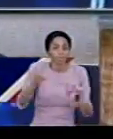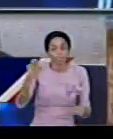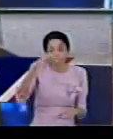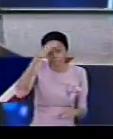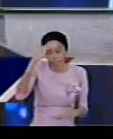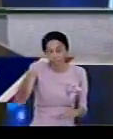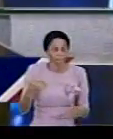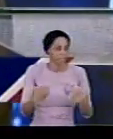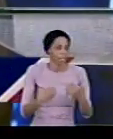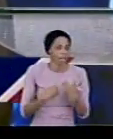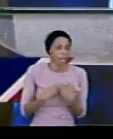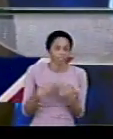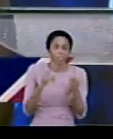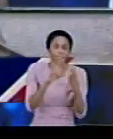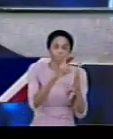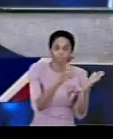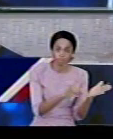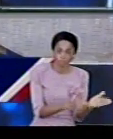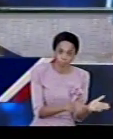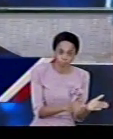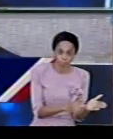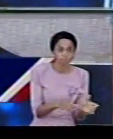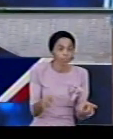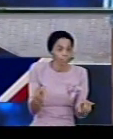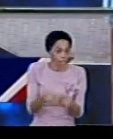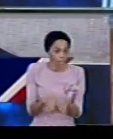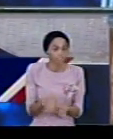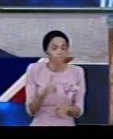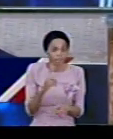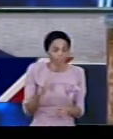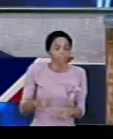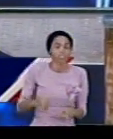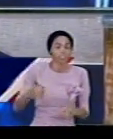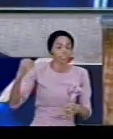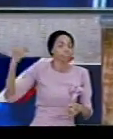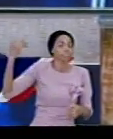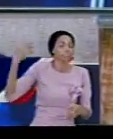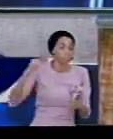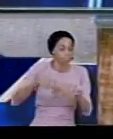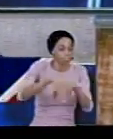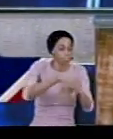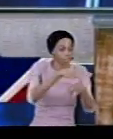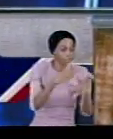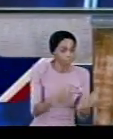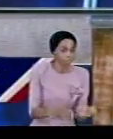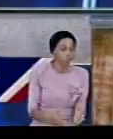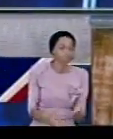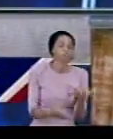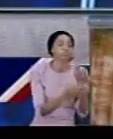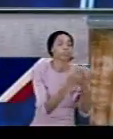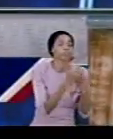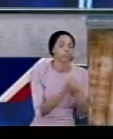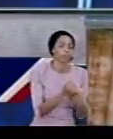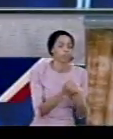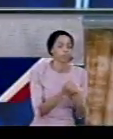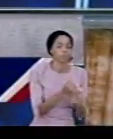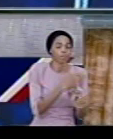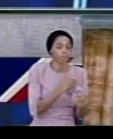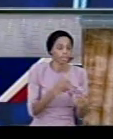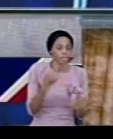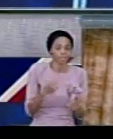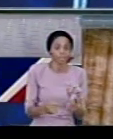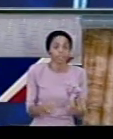has the law as a schoolmaster, holding him, convicting